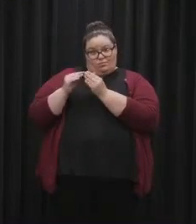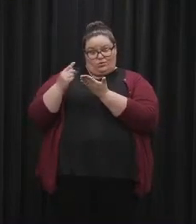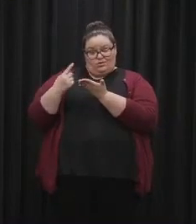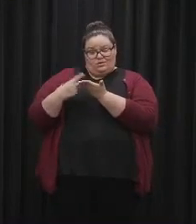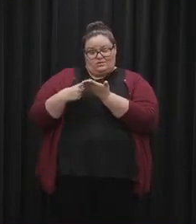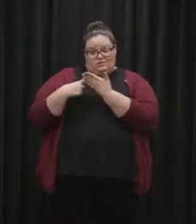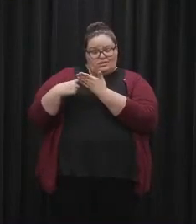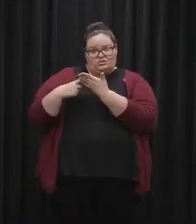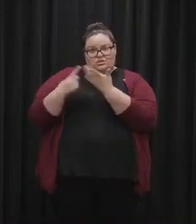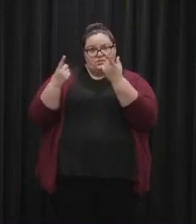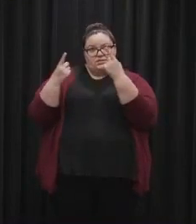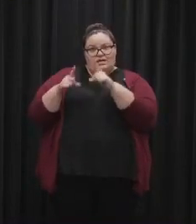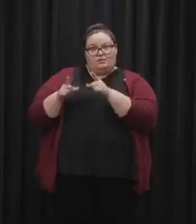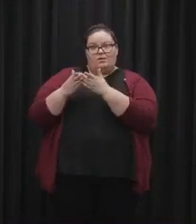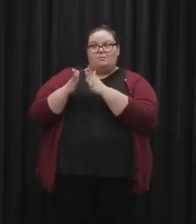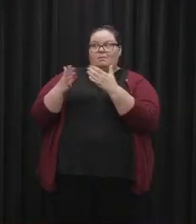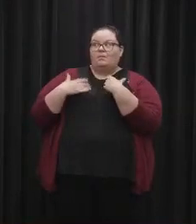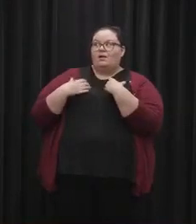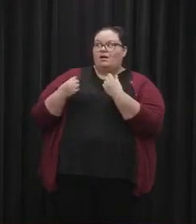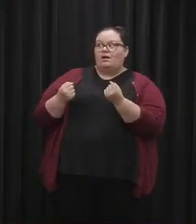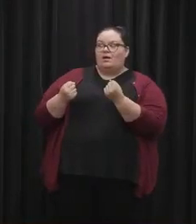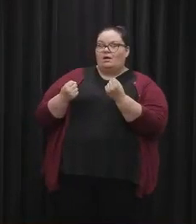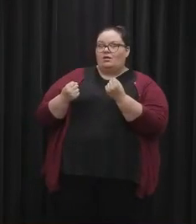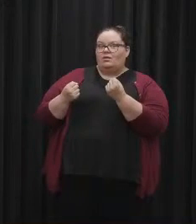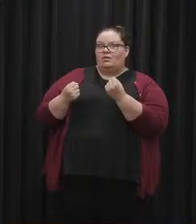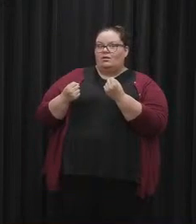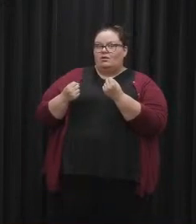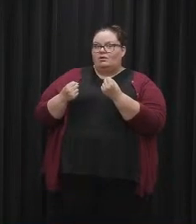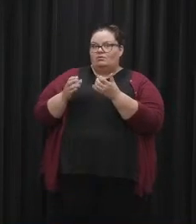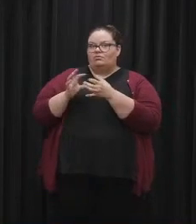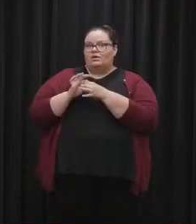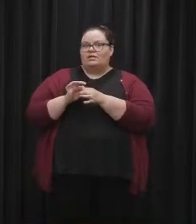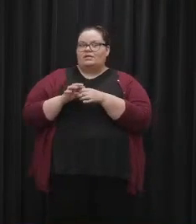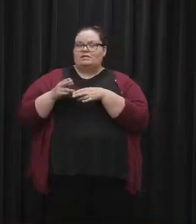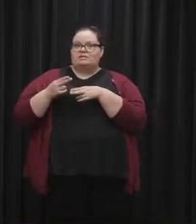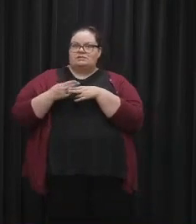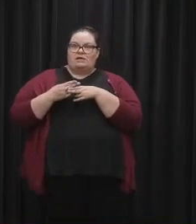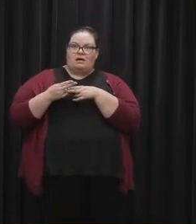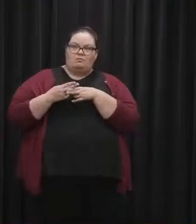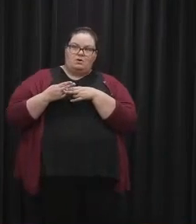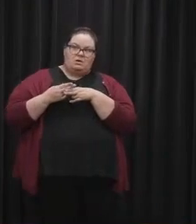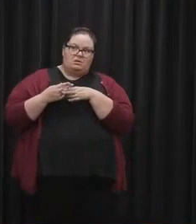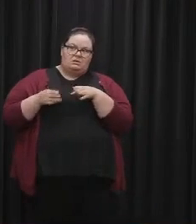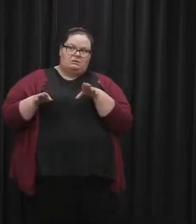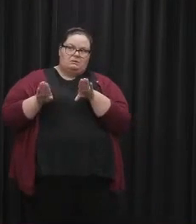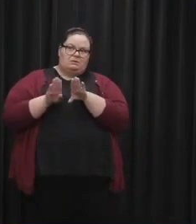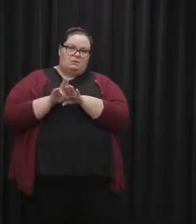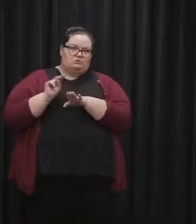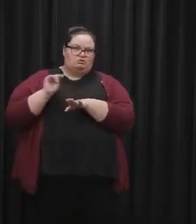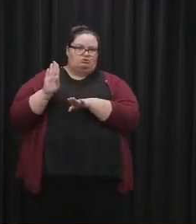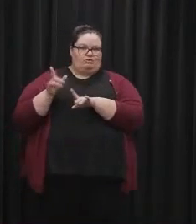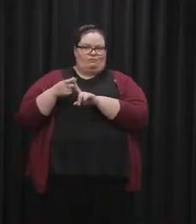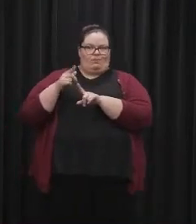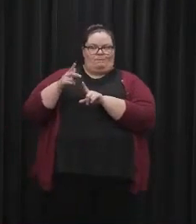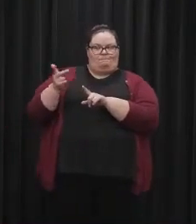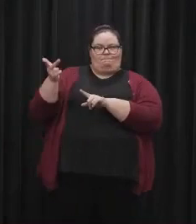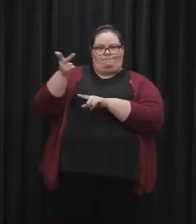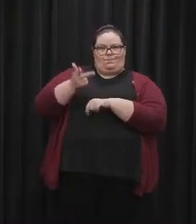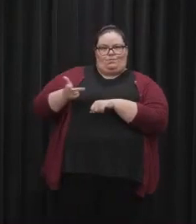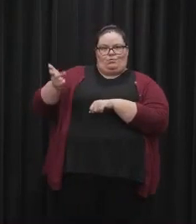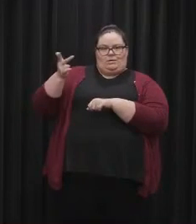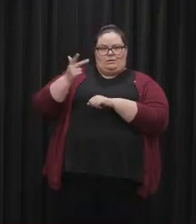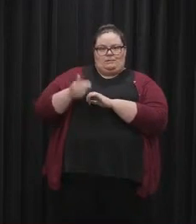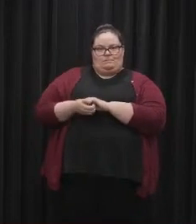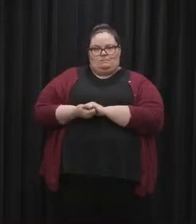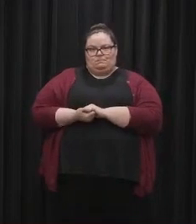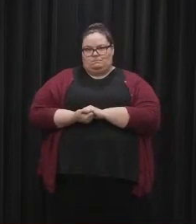conversations underway from other public health officials involved in any other kind of temporarily closing New Brunswick borders